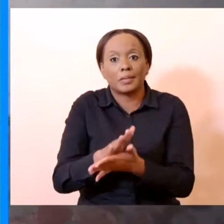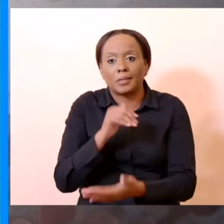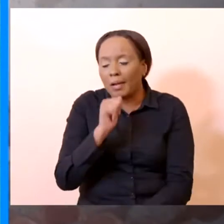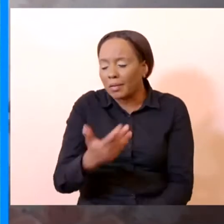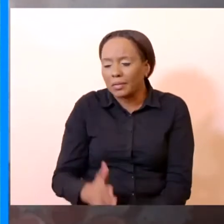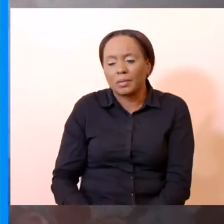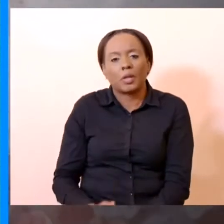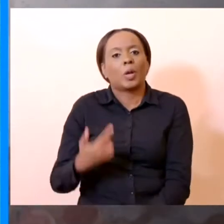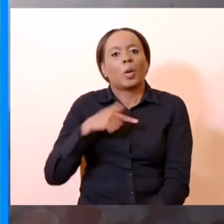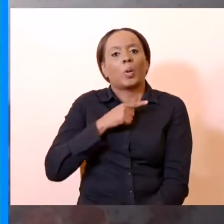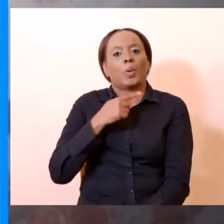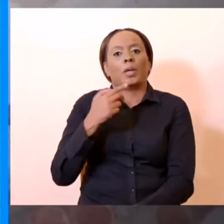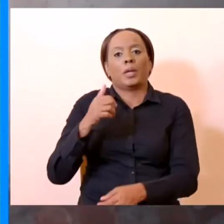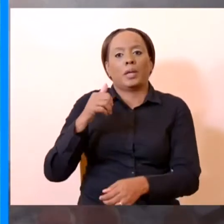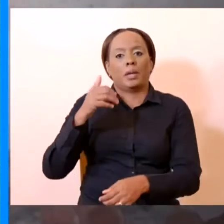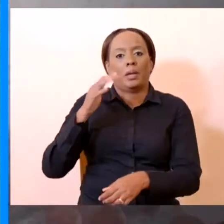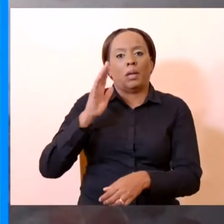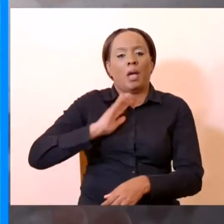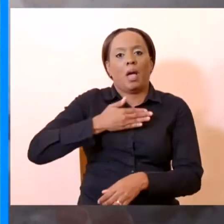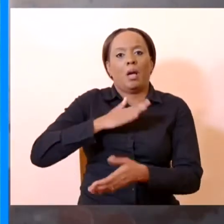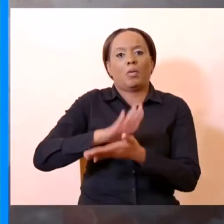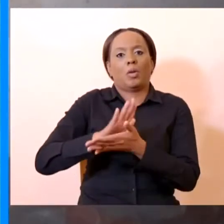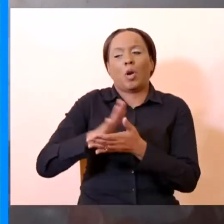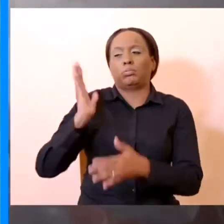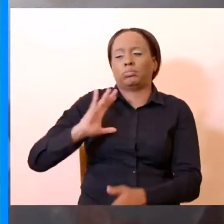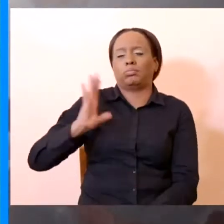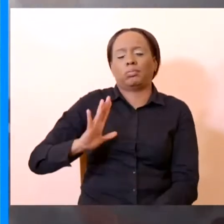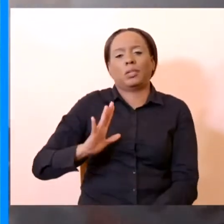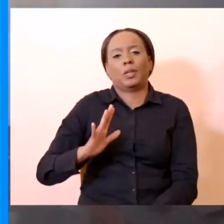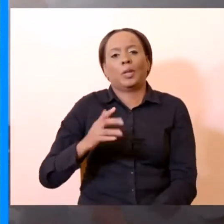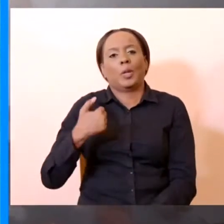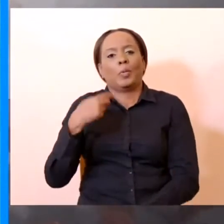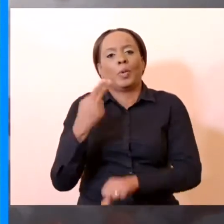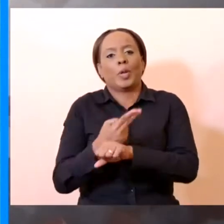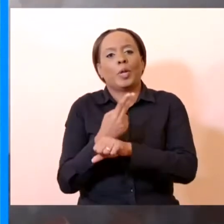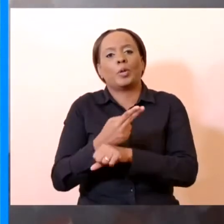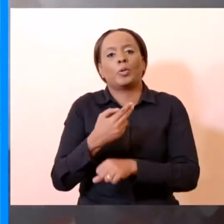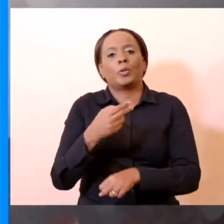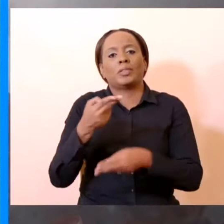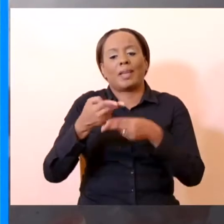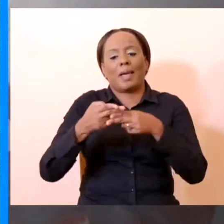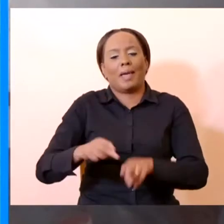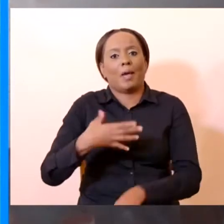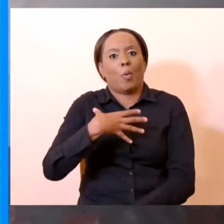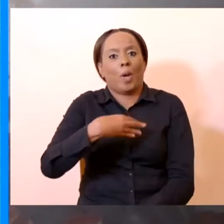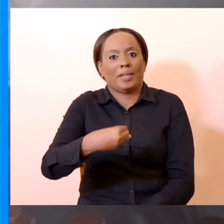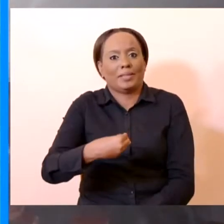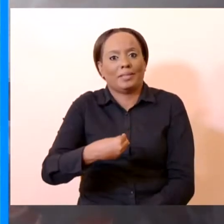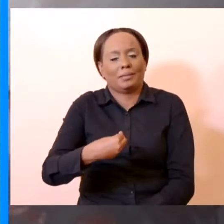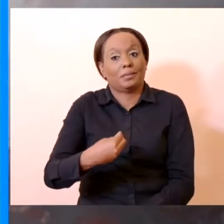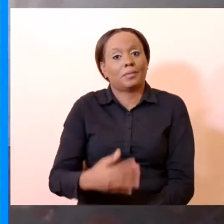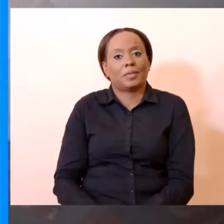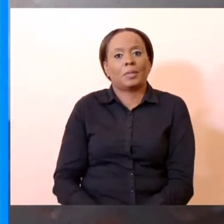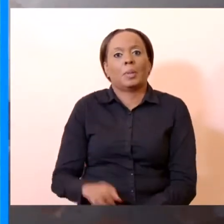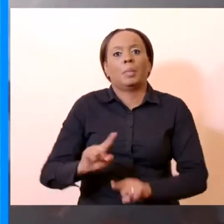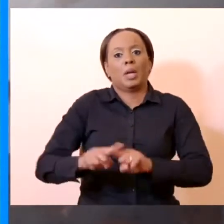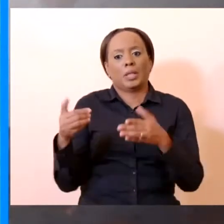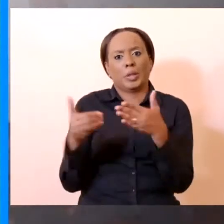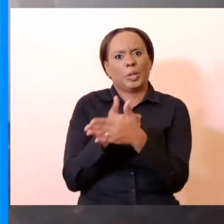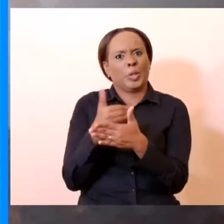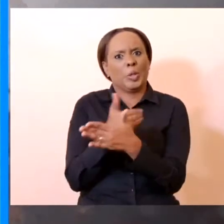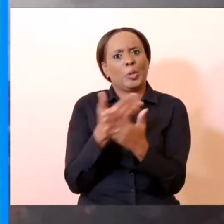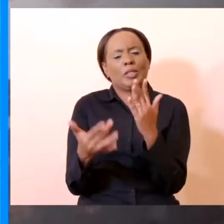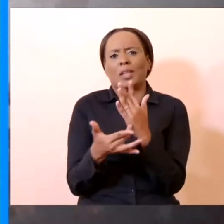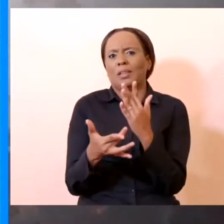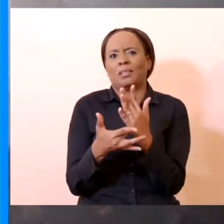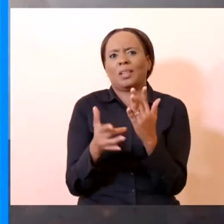grown in that egg white, and it took forever. With these new platforms, is what we're going to refer to them as. This doesn't take